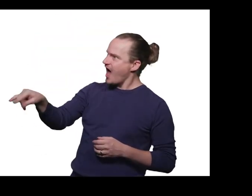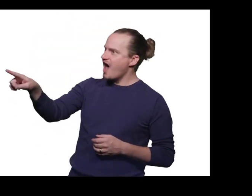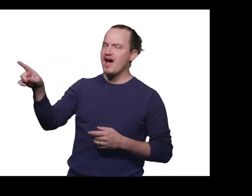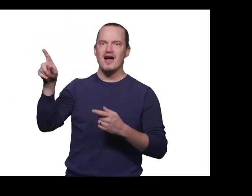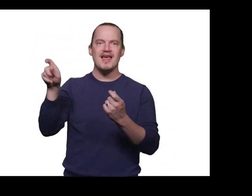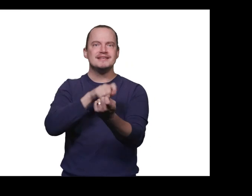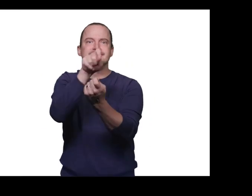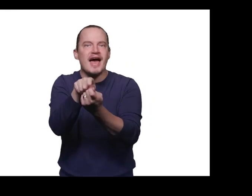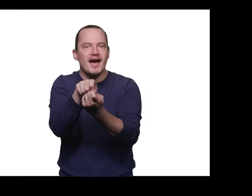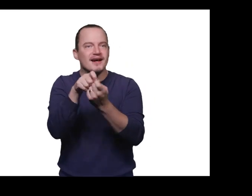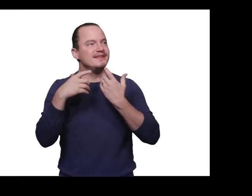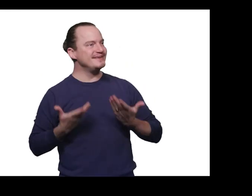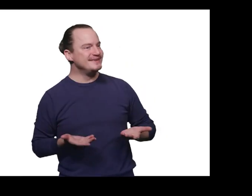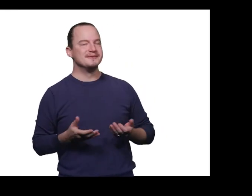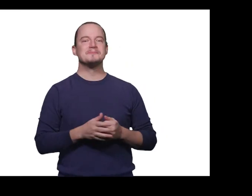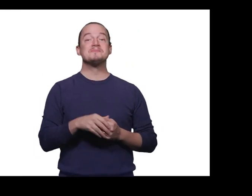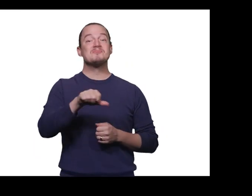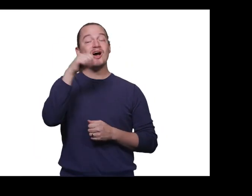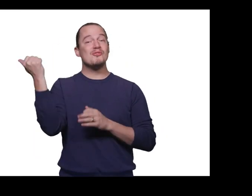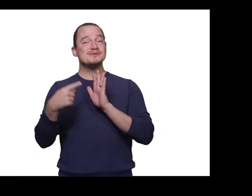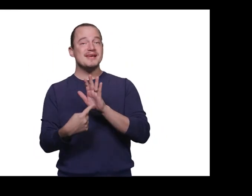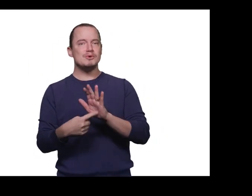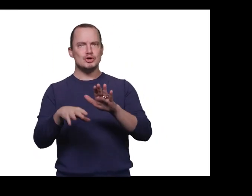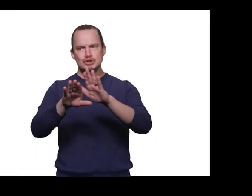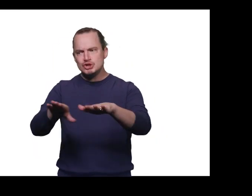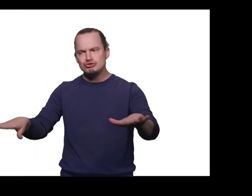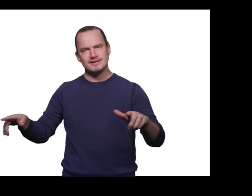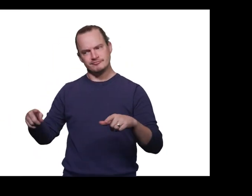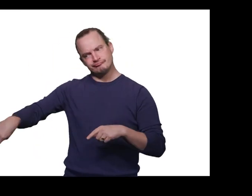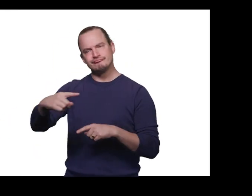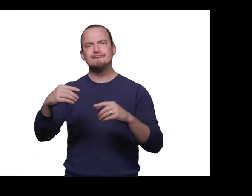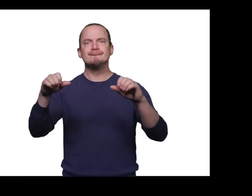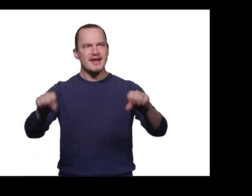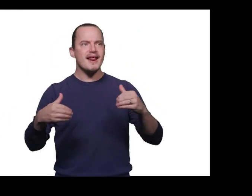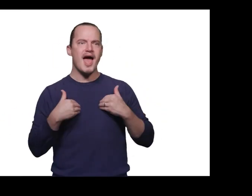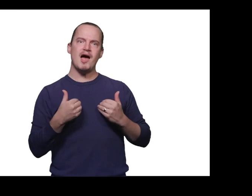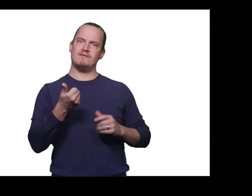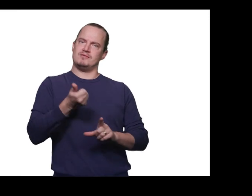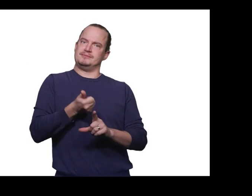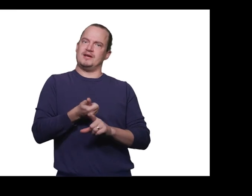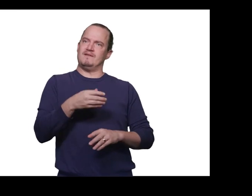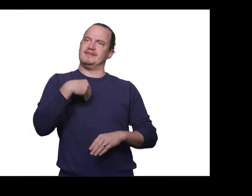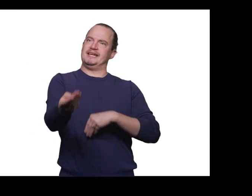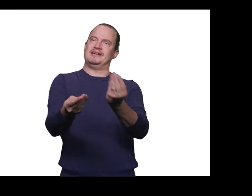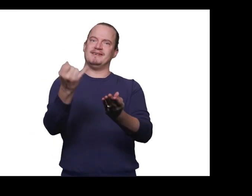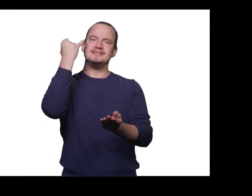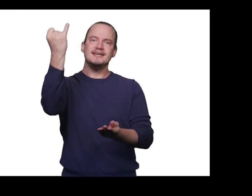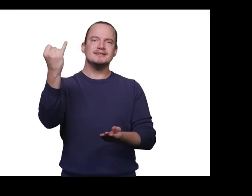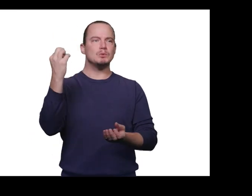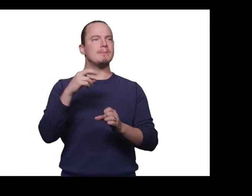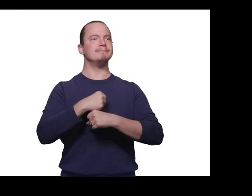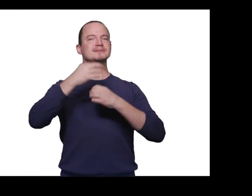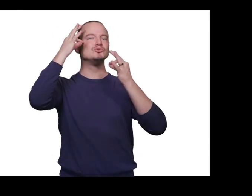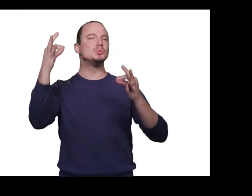Exactly. And some others, like all children have an opportunity to make choices and give ideas,